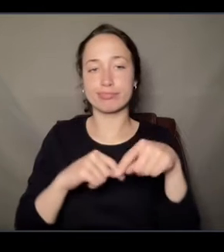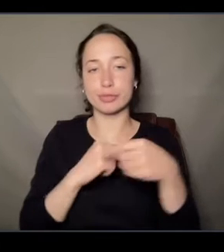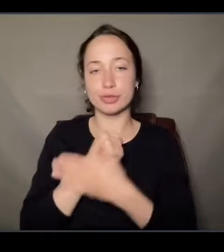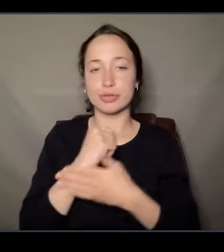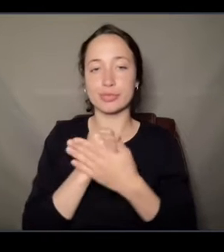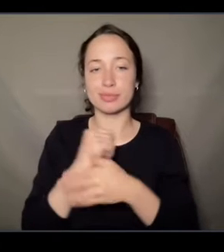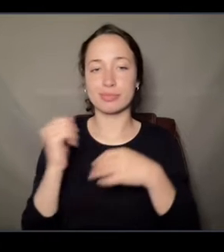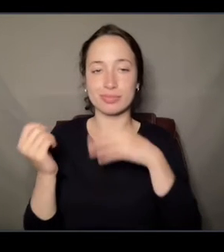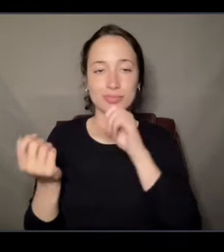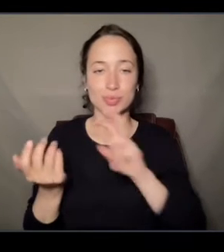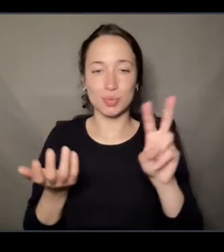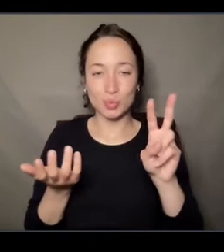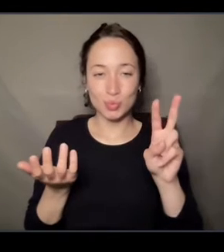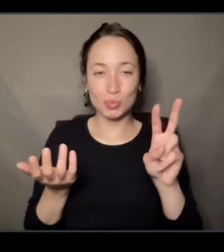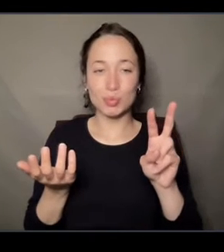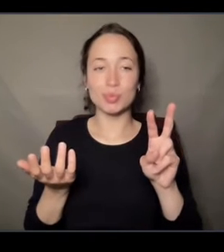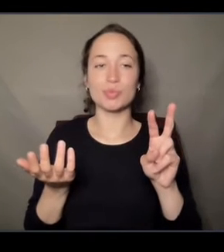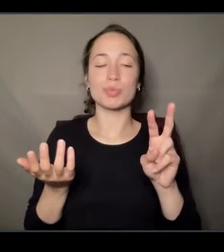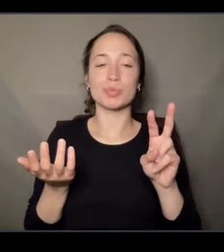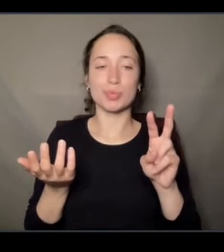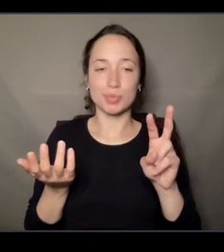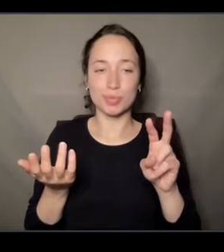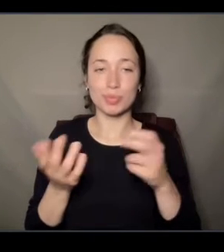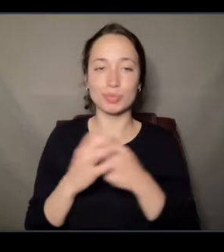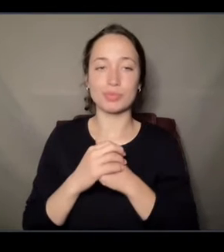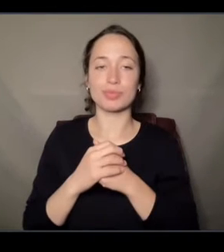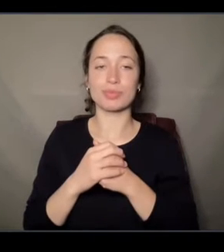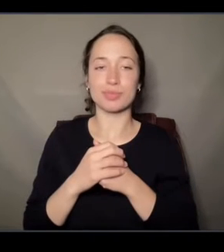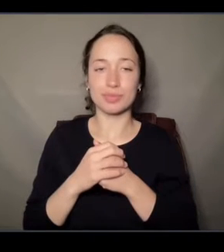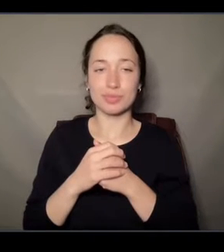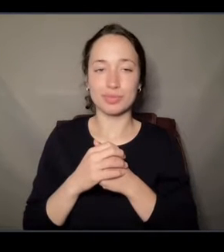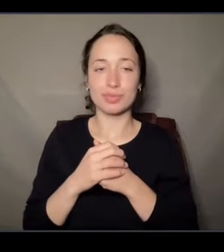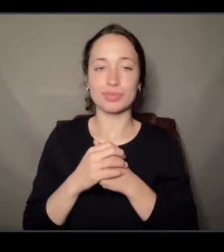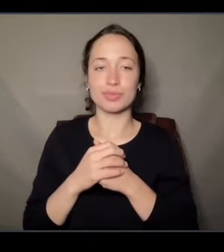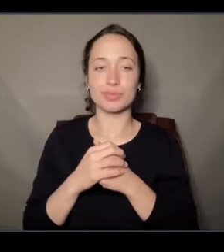immigrated to this country when I was 2 years old.